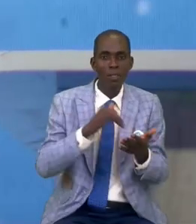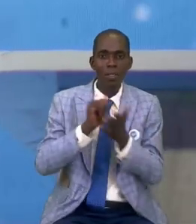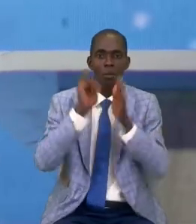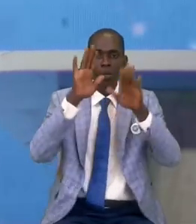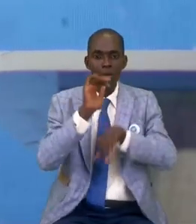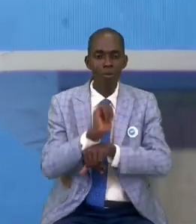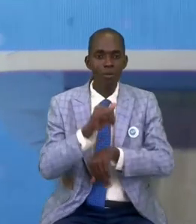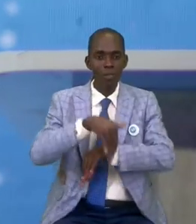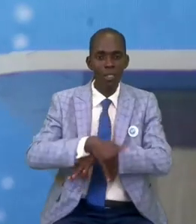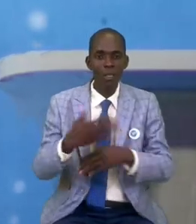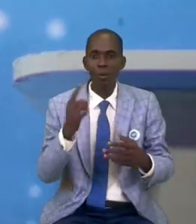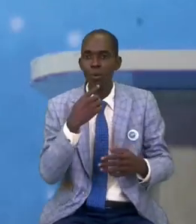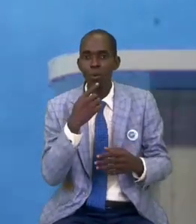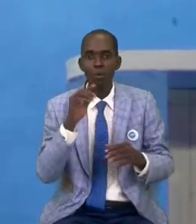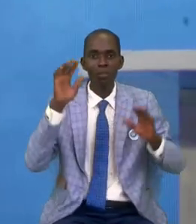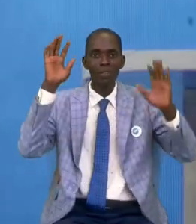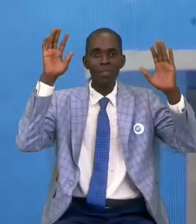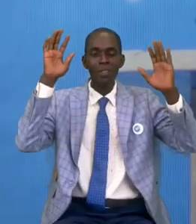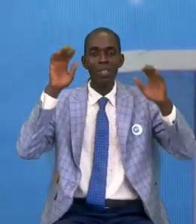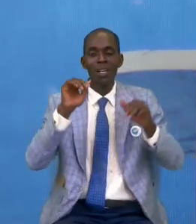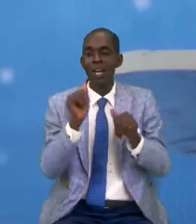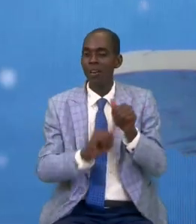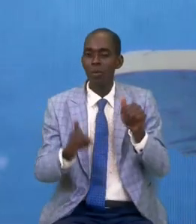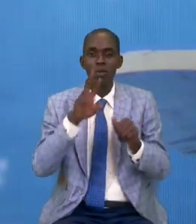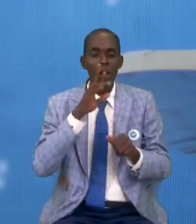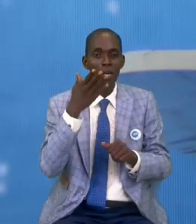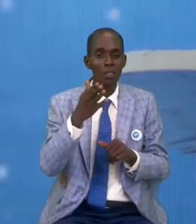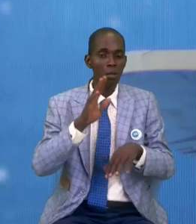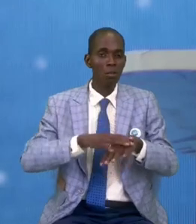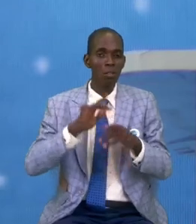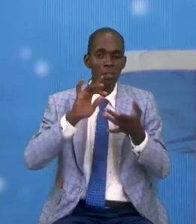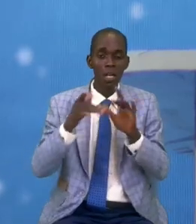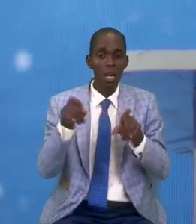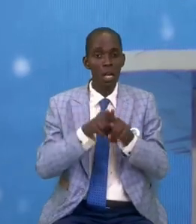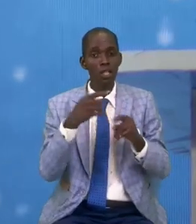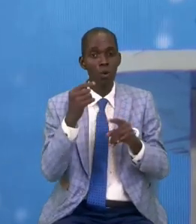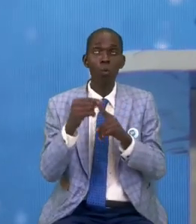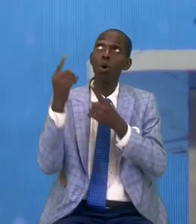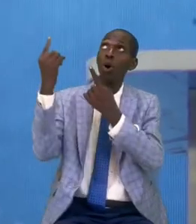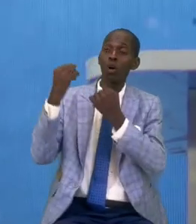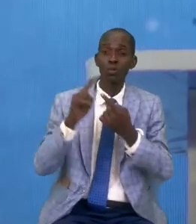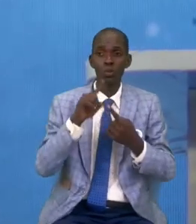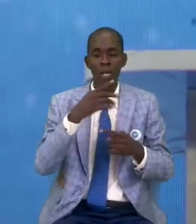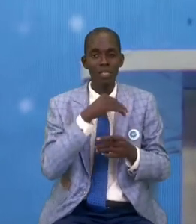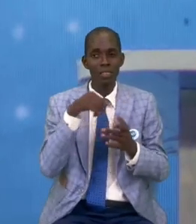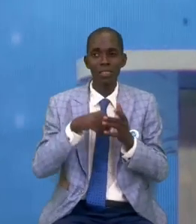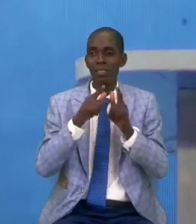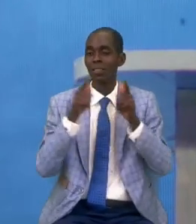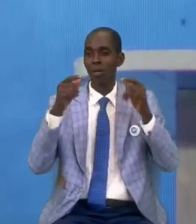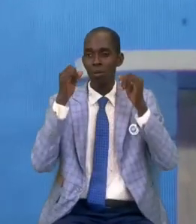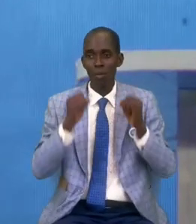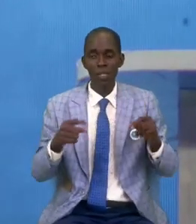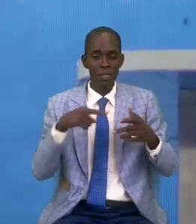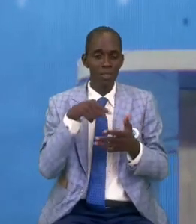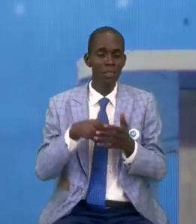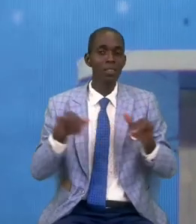to you, and this great power, the same God, the God who has not changed, he says, I am God,